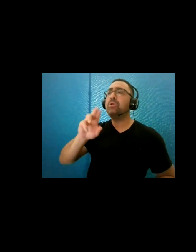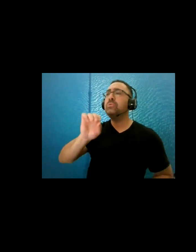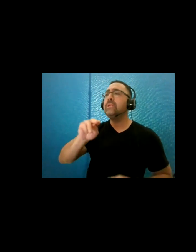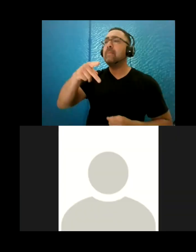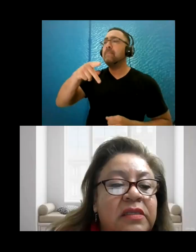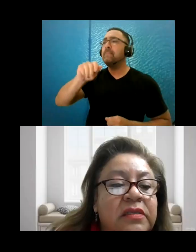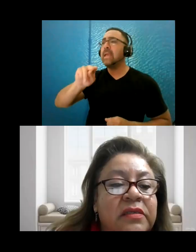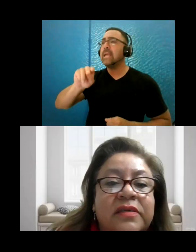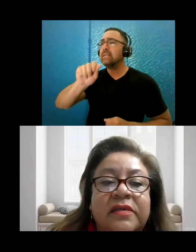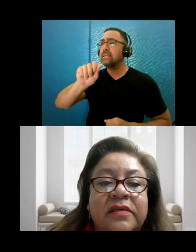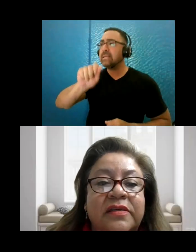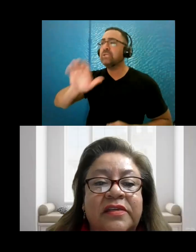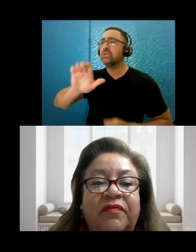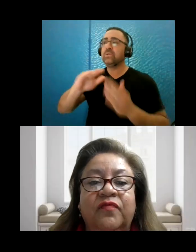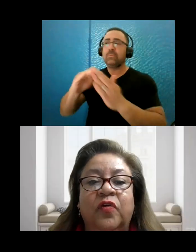since